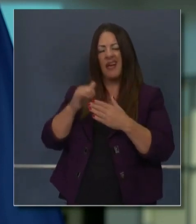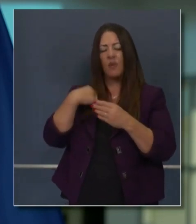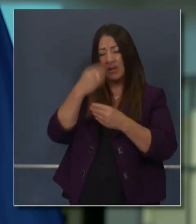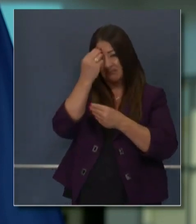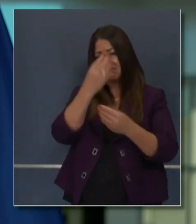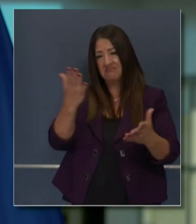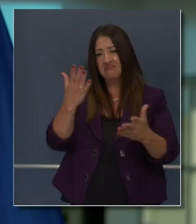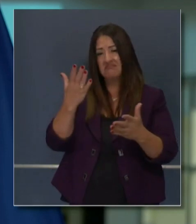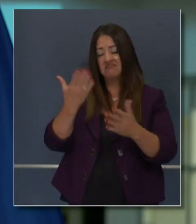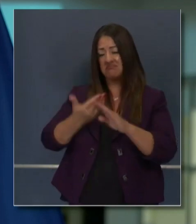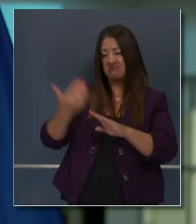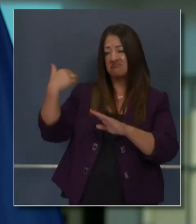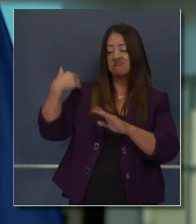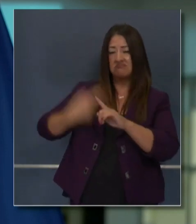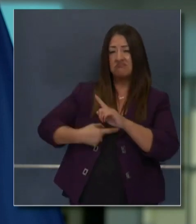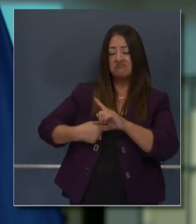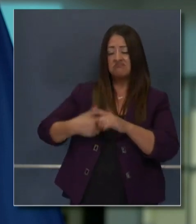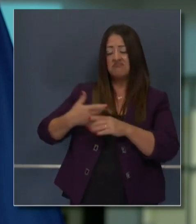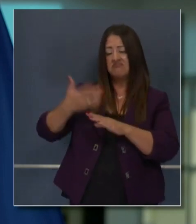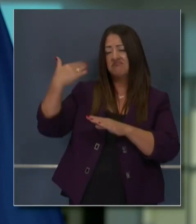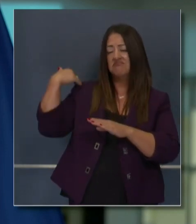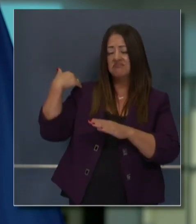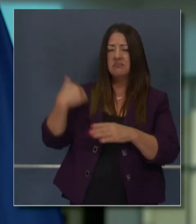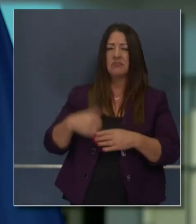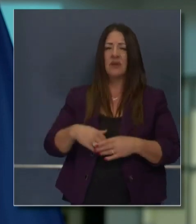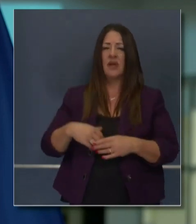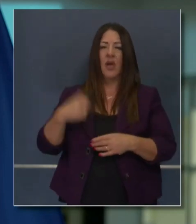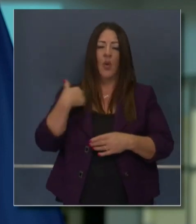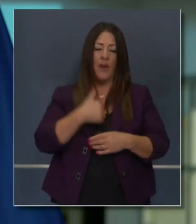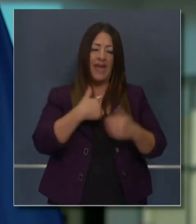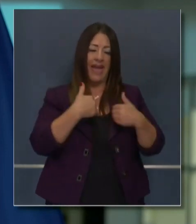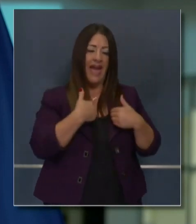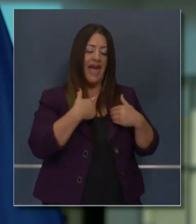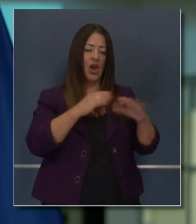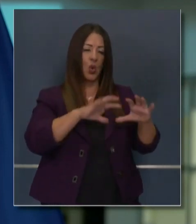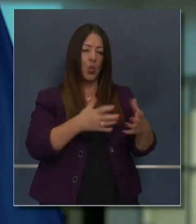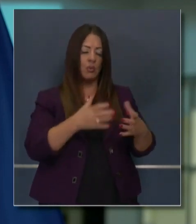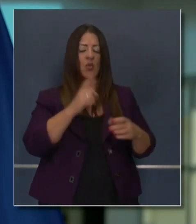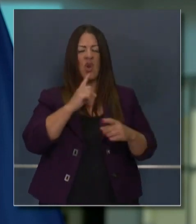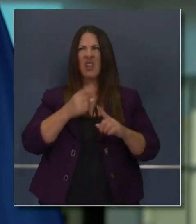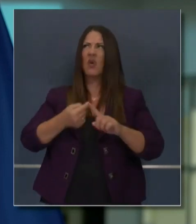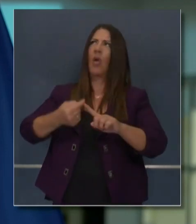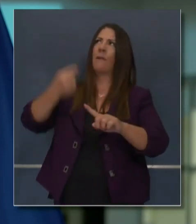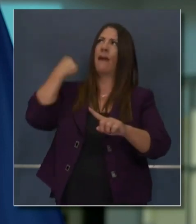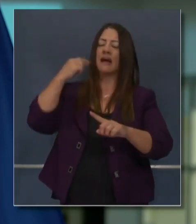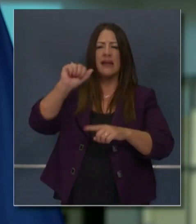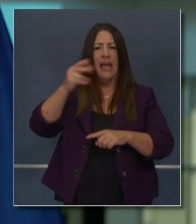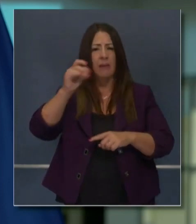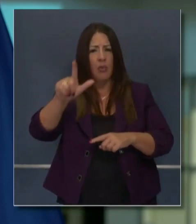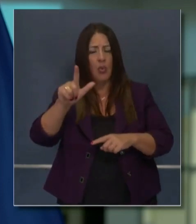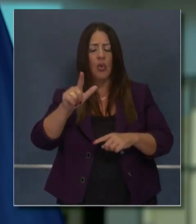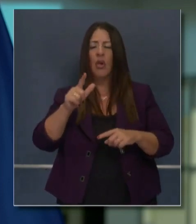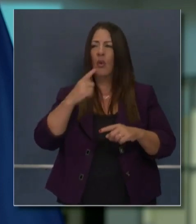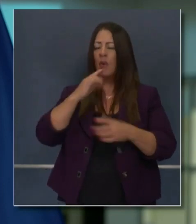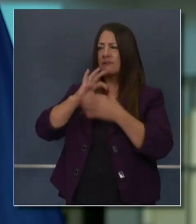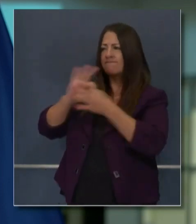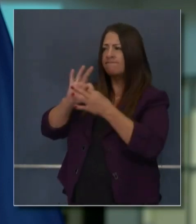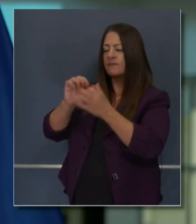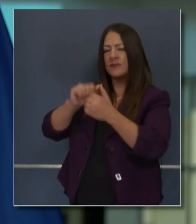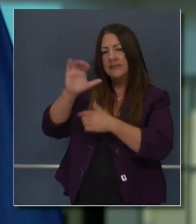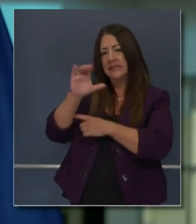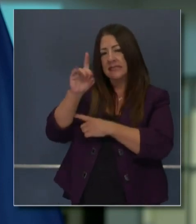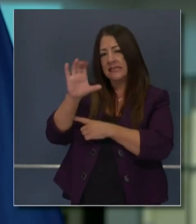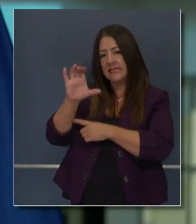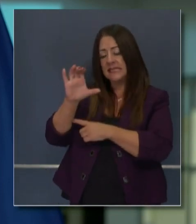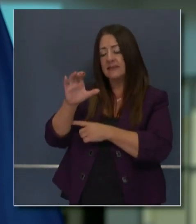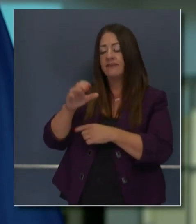we were starting with the vaccine with an internal work group going back as early as April, but more formally with the CDC in August.